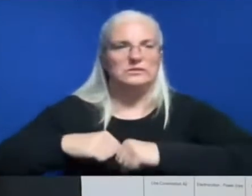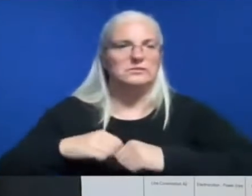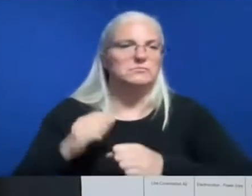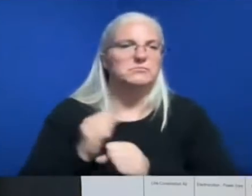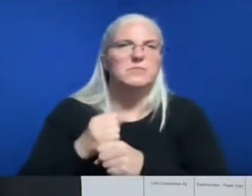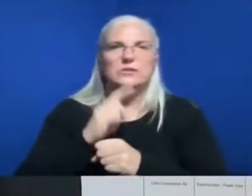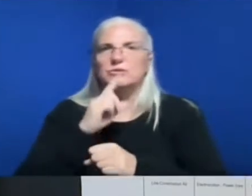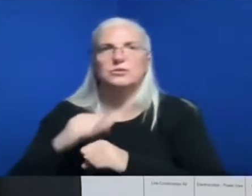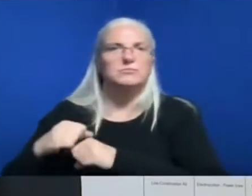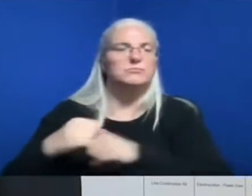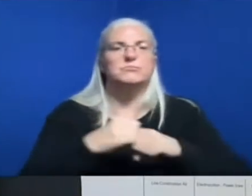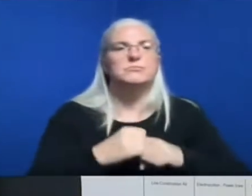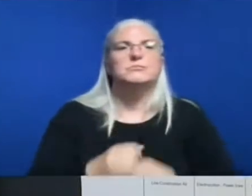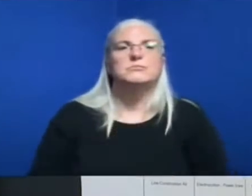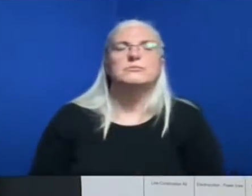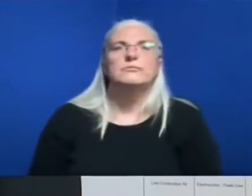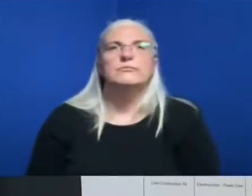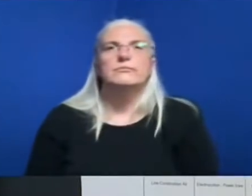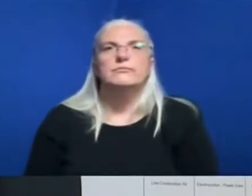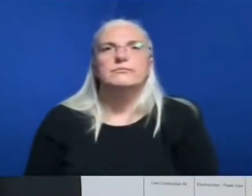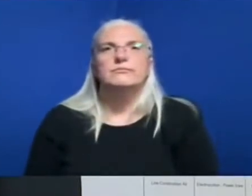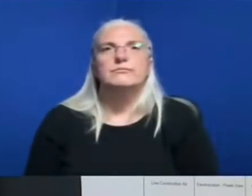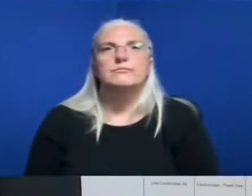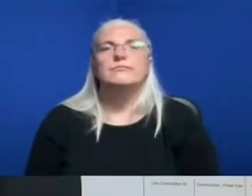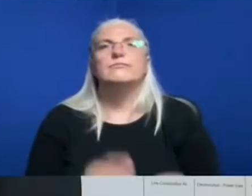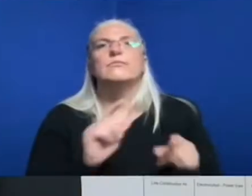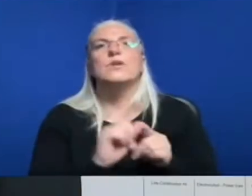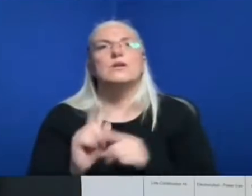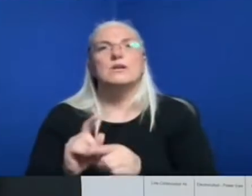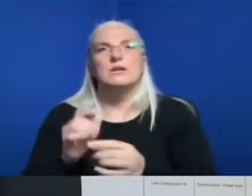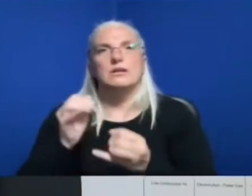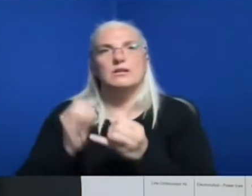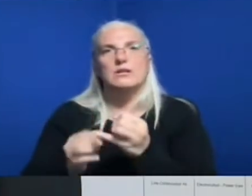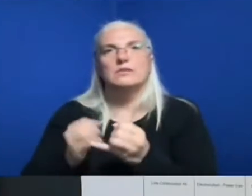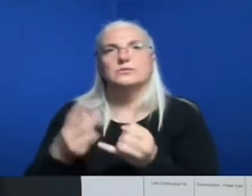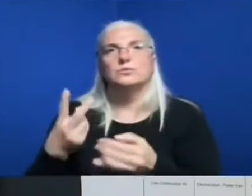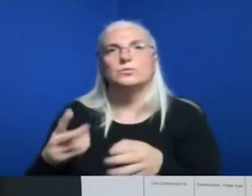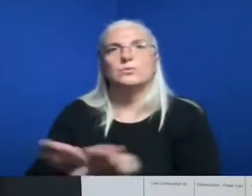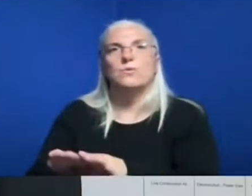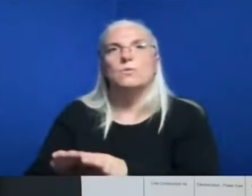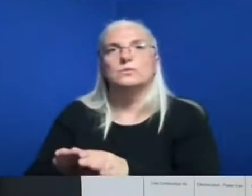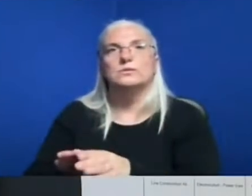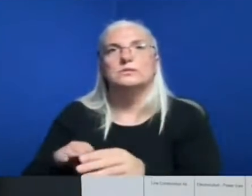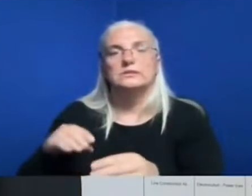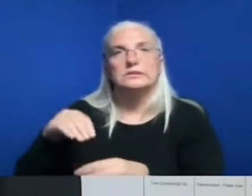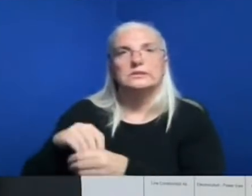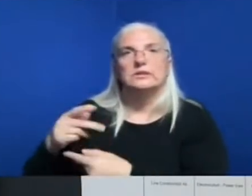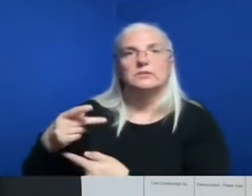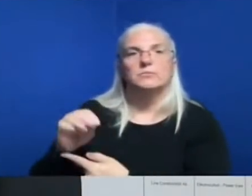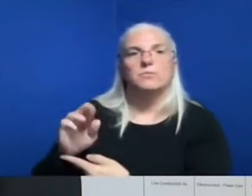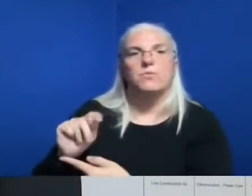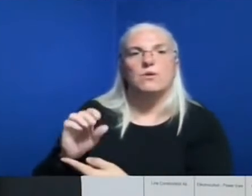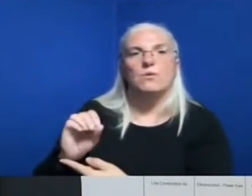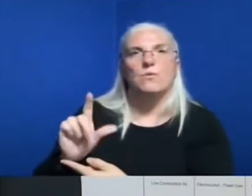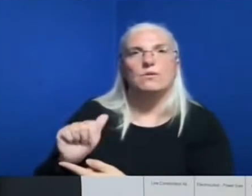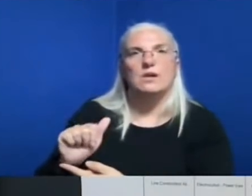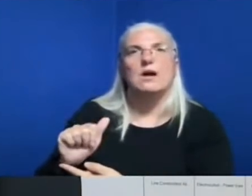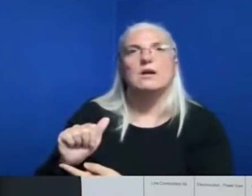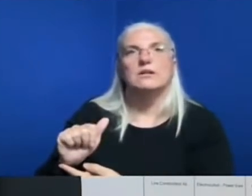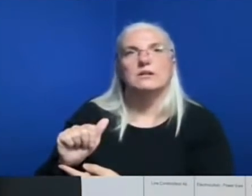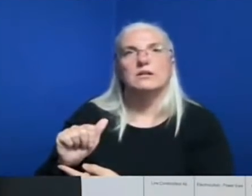already referenced one. The two are in Portola for Plumas County at the Catholic Church, and in Lassen at the Community College. It remains